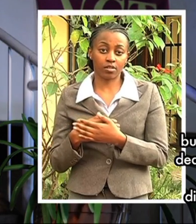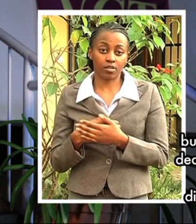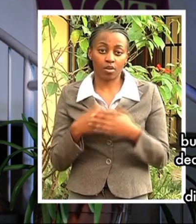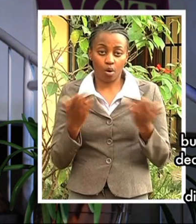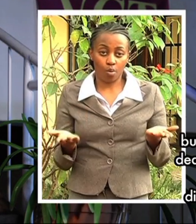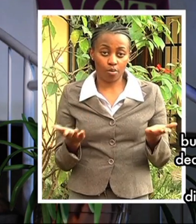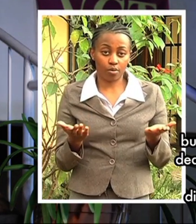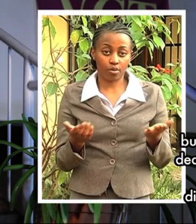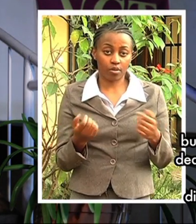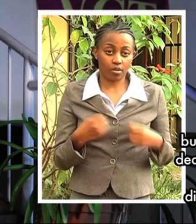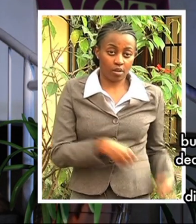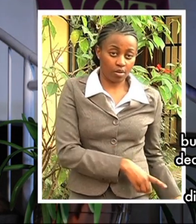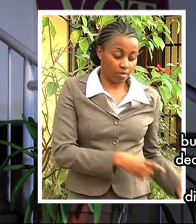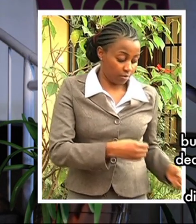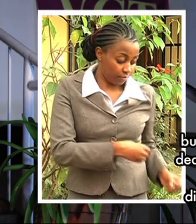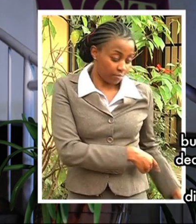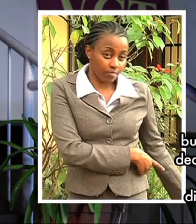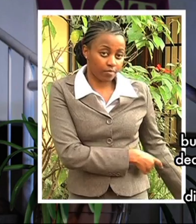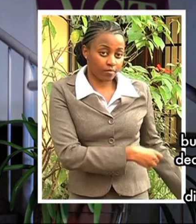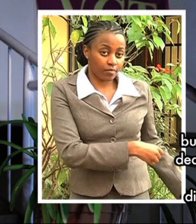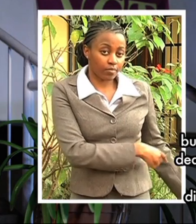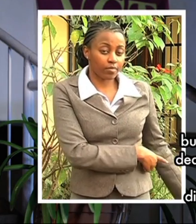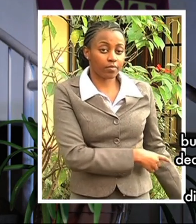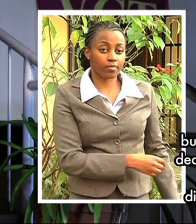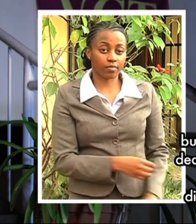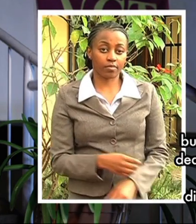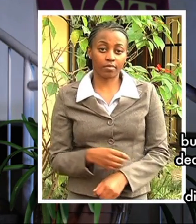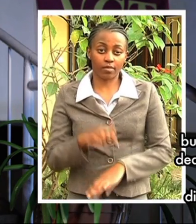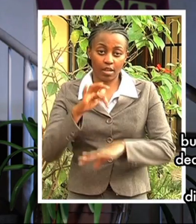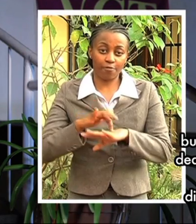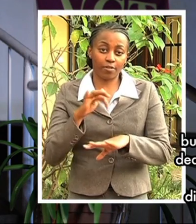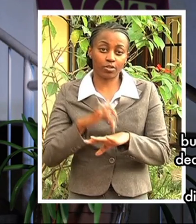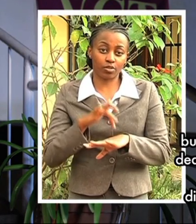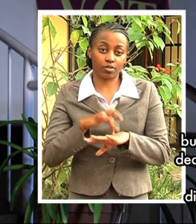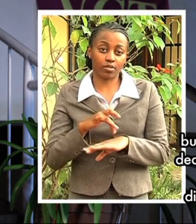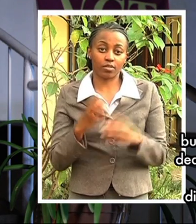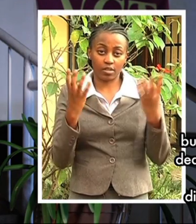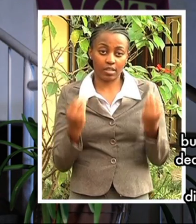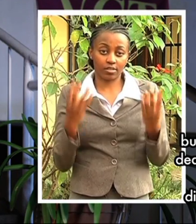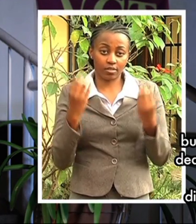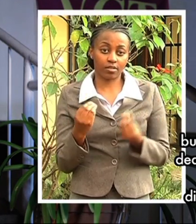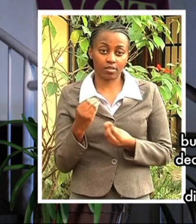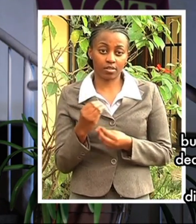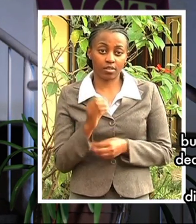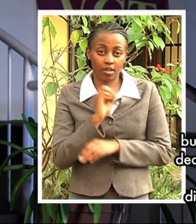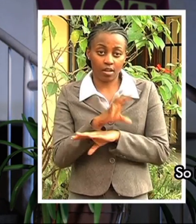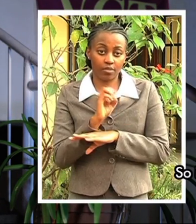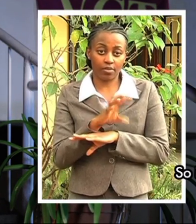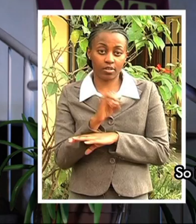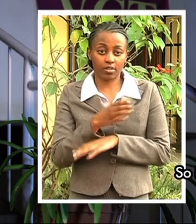baby because of other infections like pneumonia, diarrhea, and other